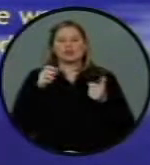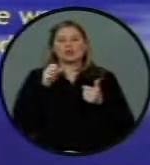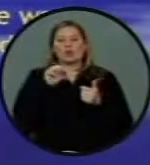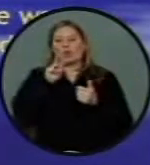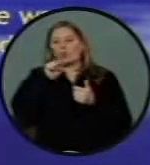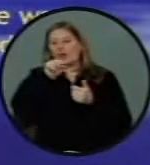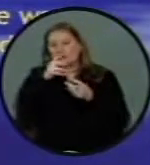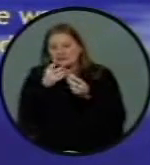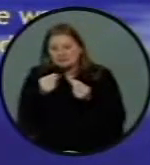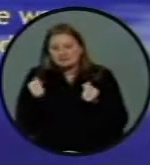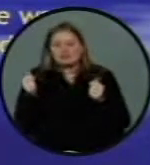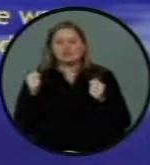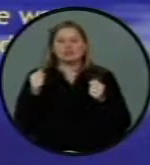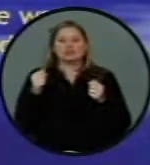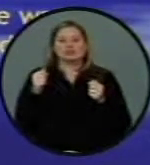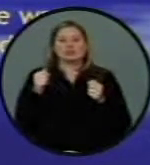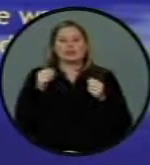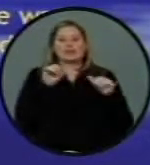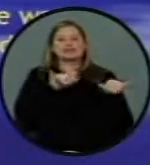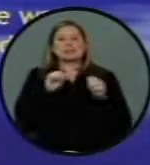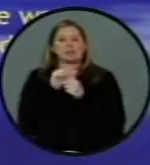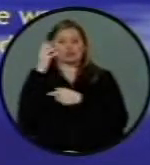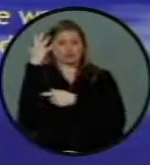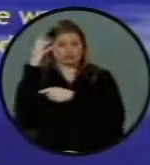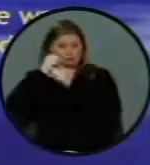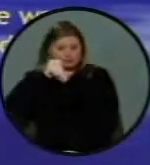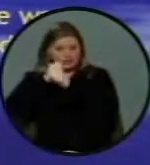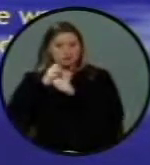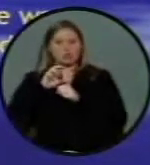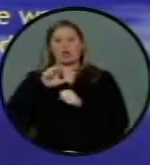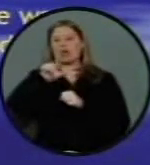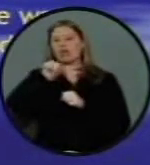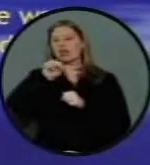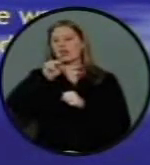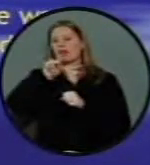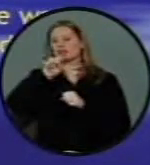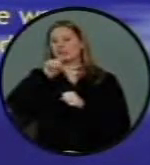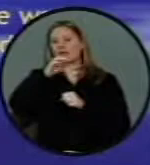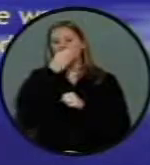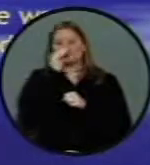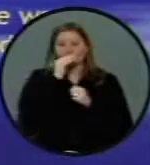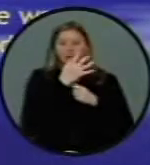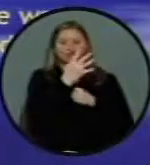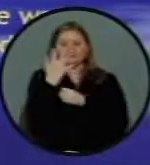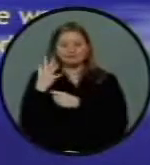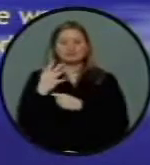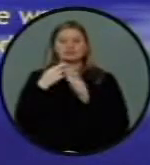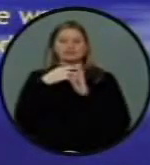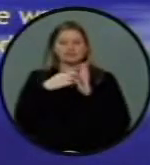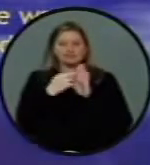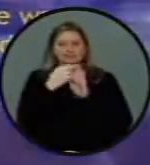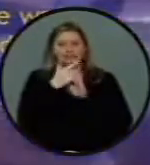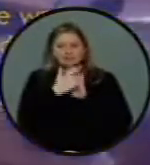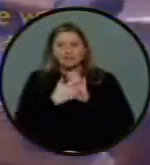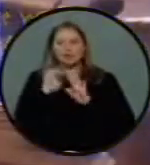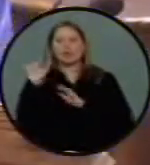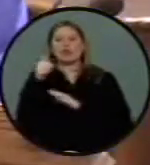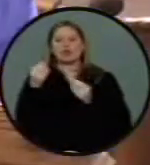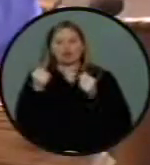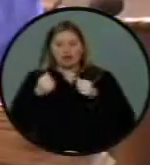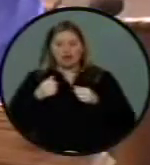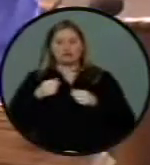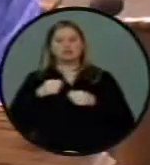its enforcement. Similarly for tree protection or landscape kinds of ordinances, or other land protection,